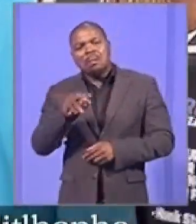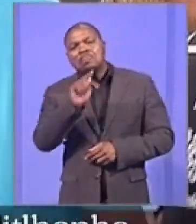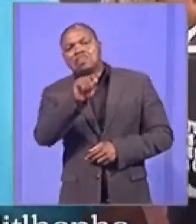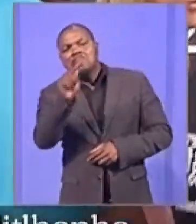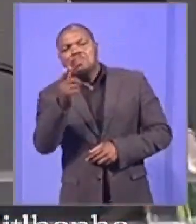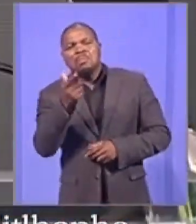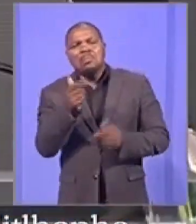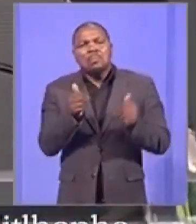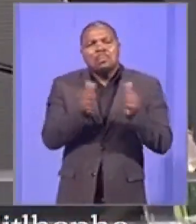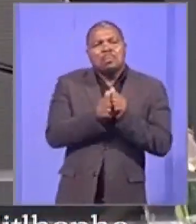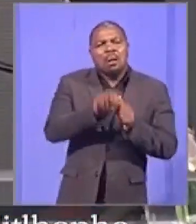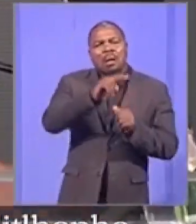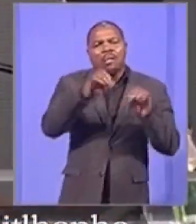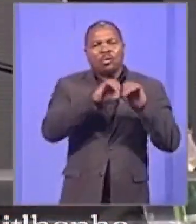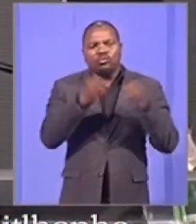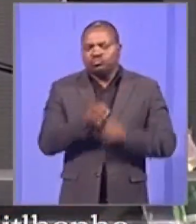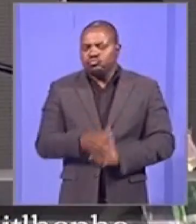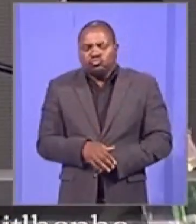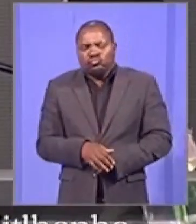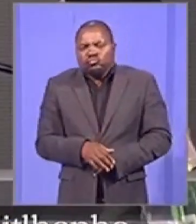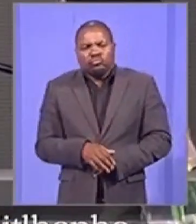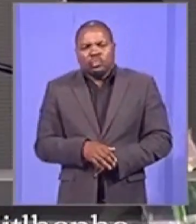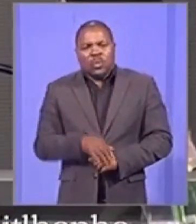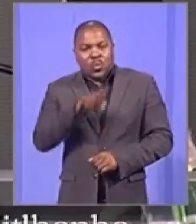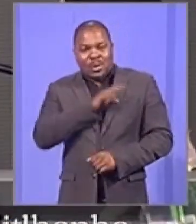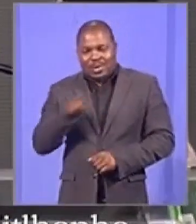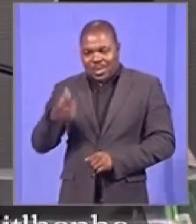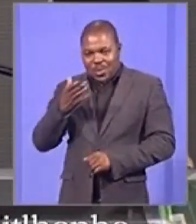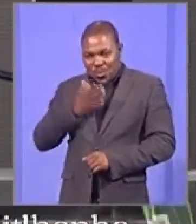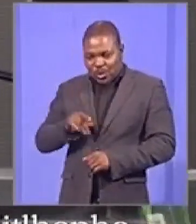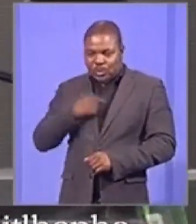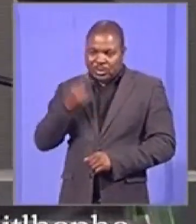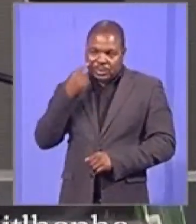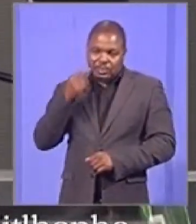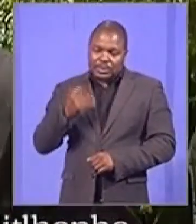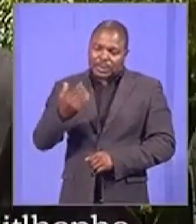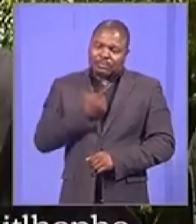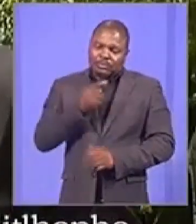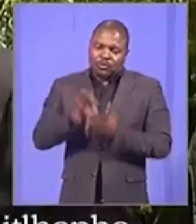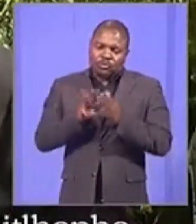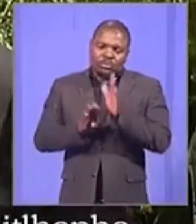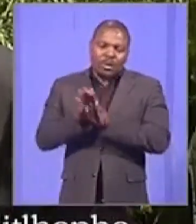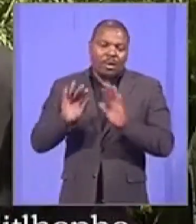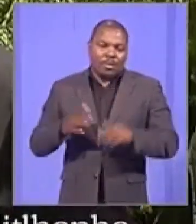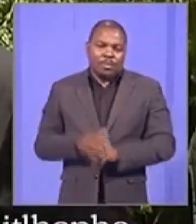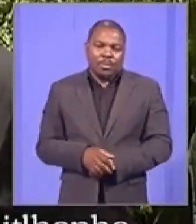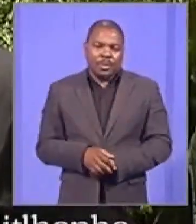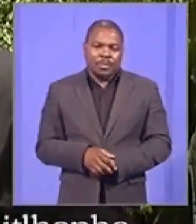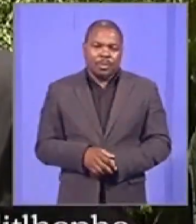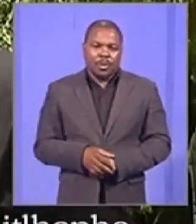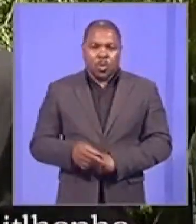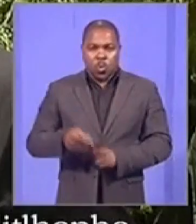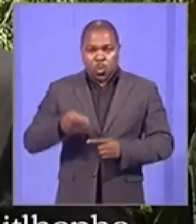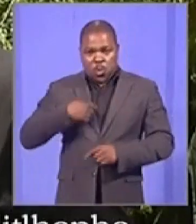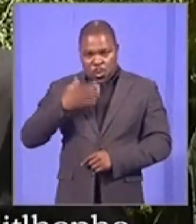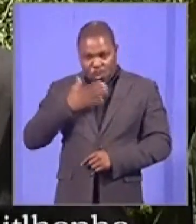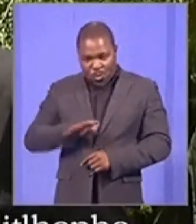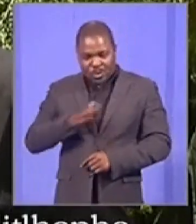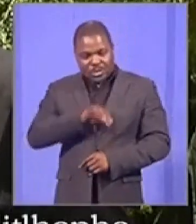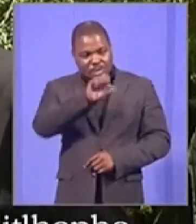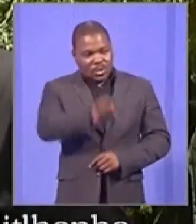ka ga puso ya motlhakanelwa jaaka e lebeletse tiragatso ya lekoko mo ditlhophong. Our focus is to win the hearts and